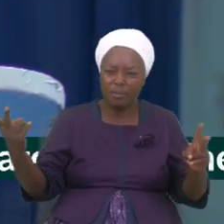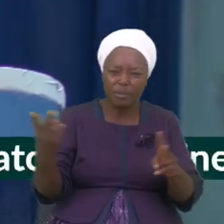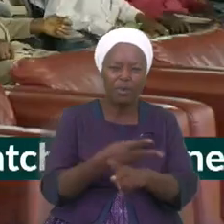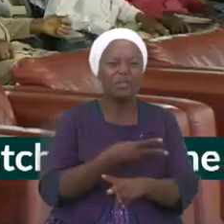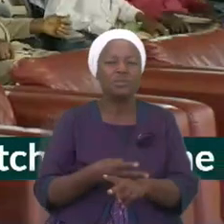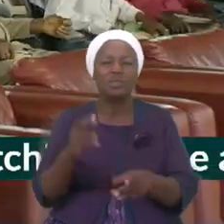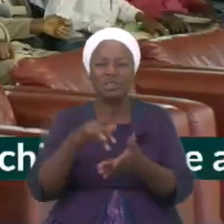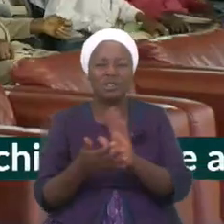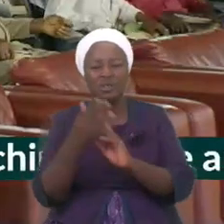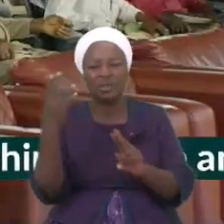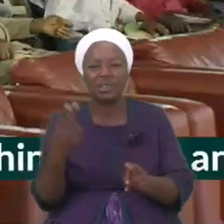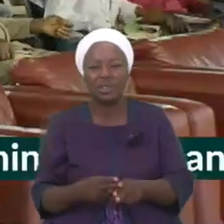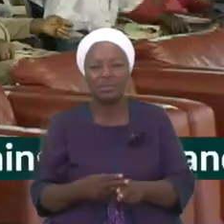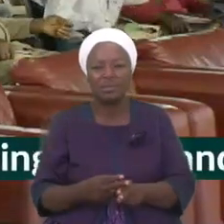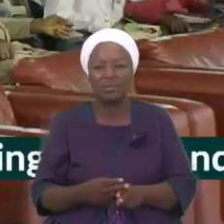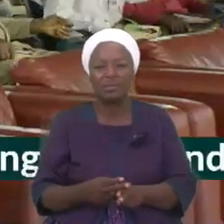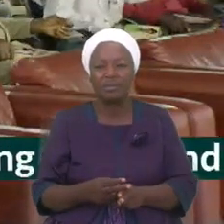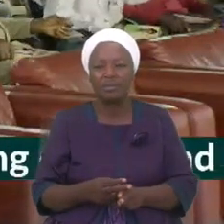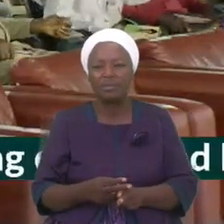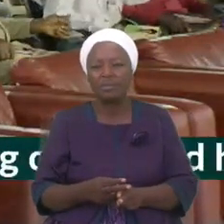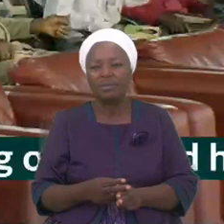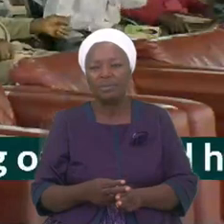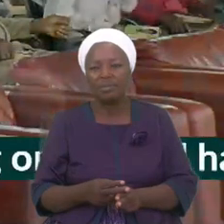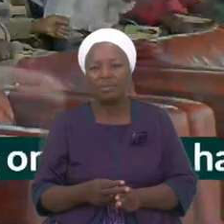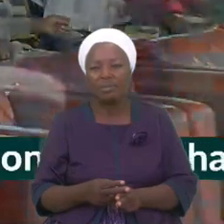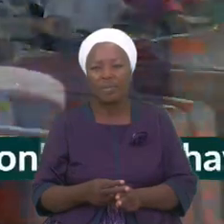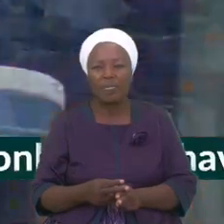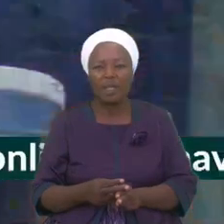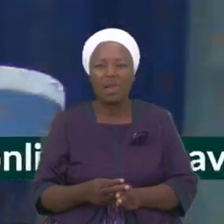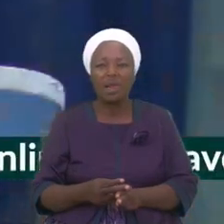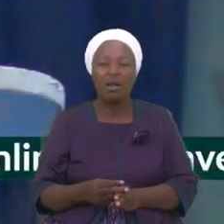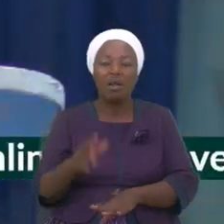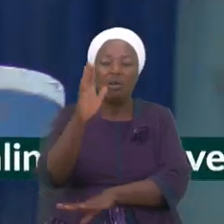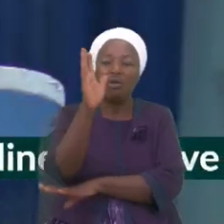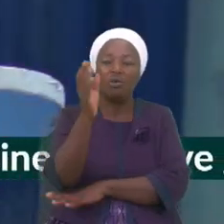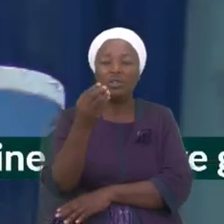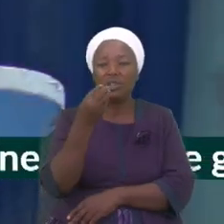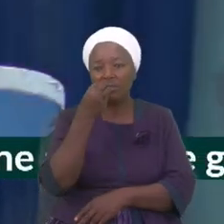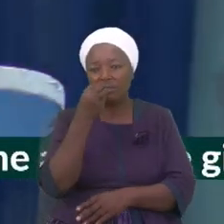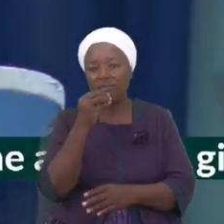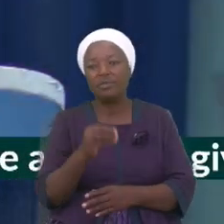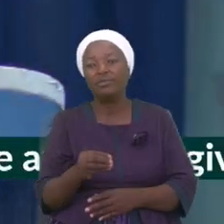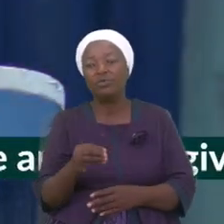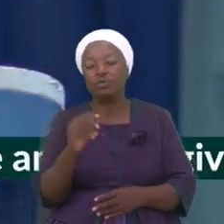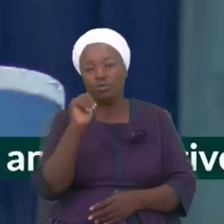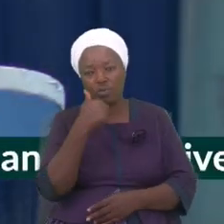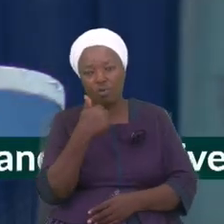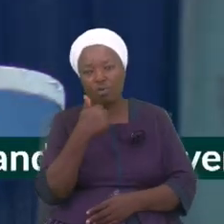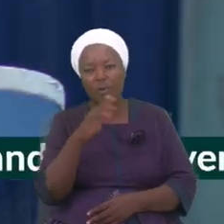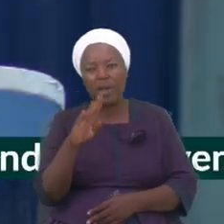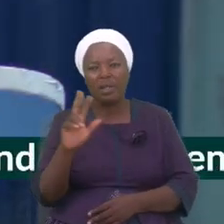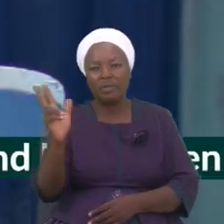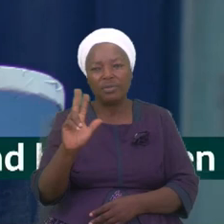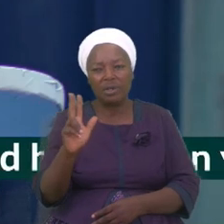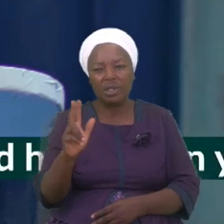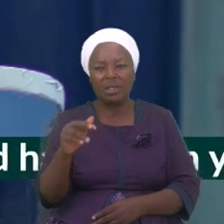miracle. Launch hour tomorrow by 3 p.m. at this pavilion. If you have given your life now,